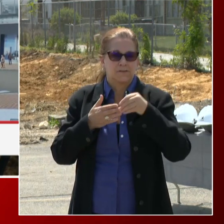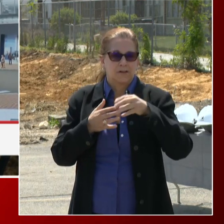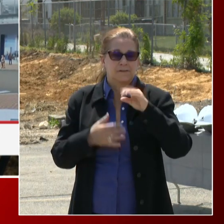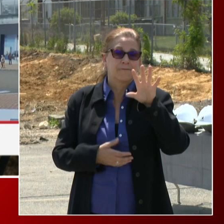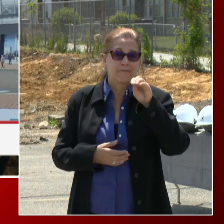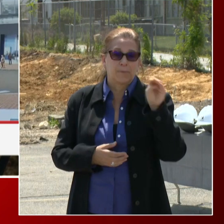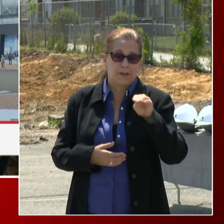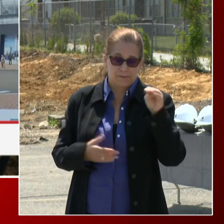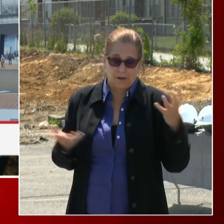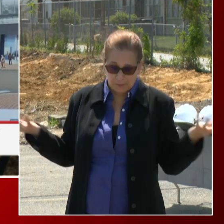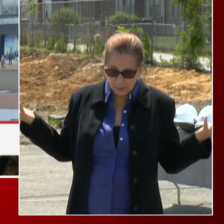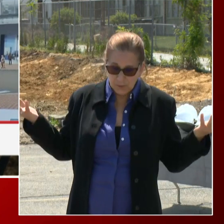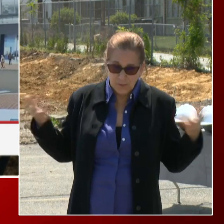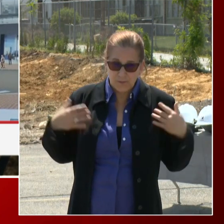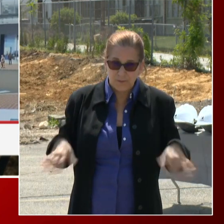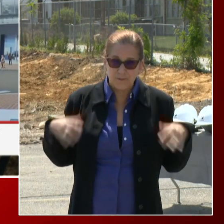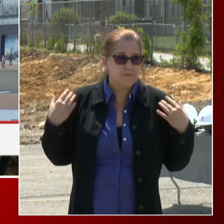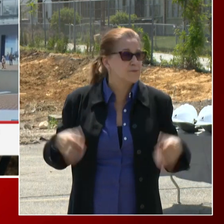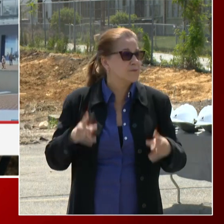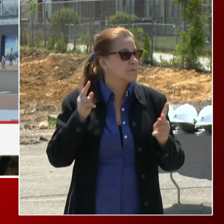right?